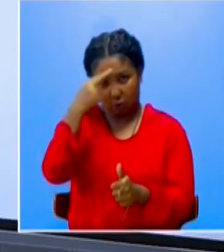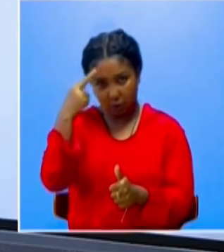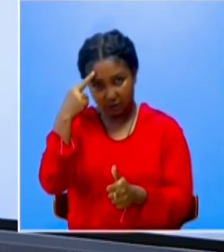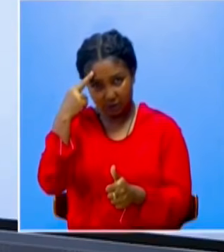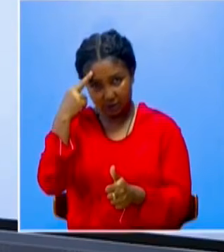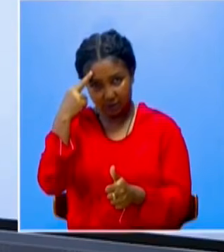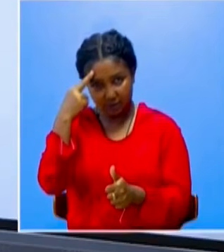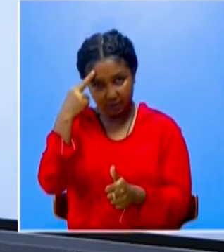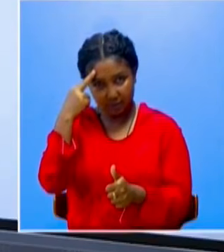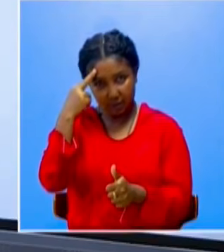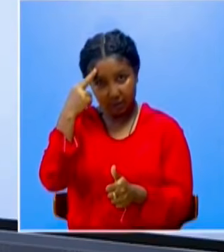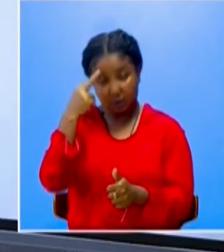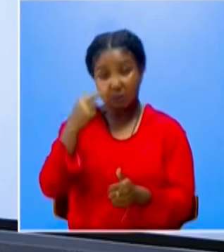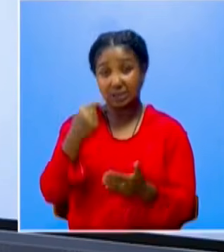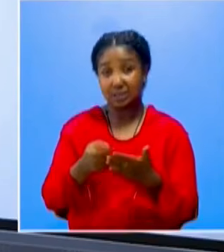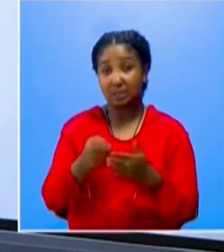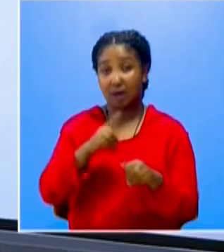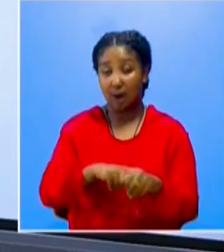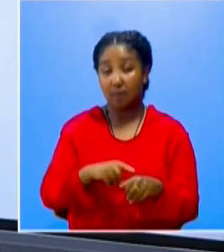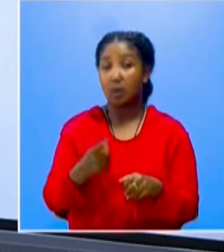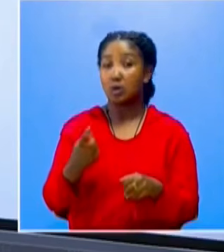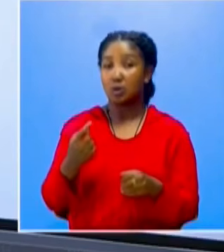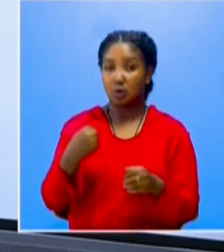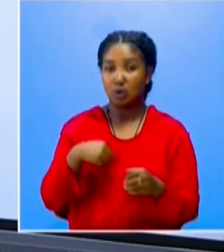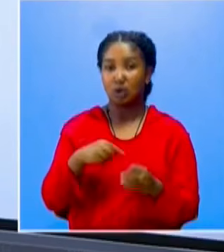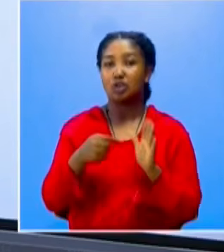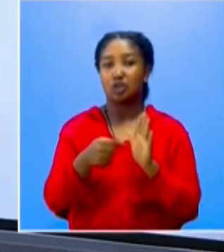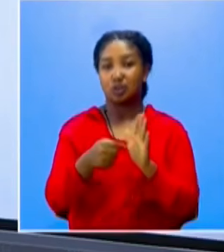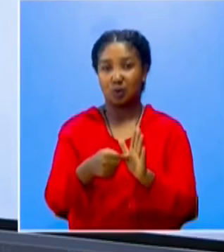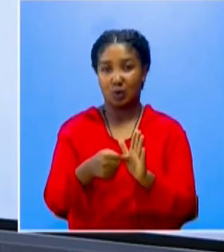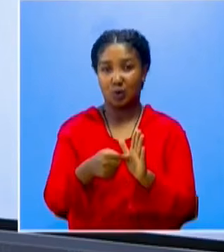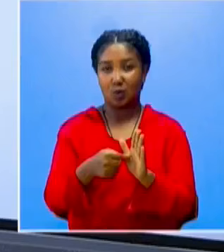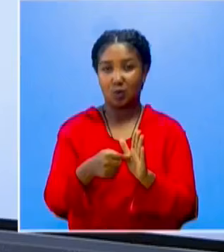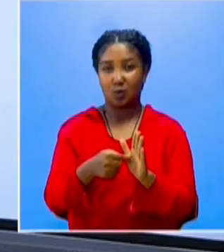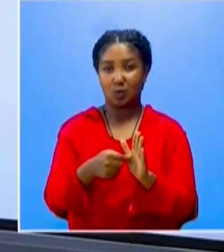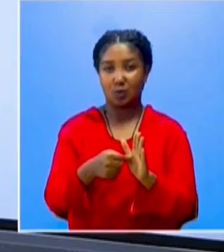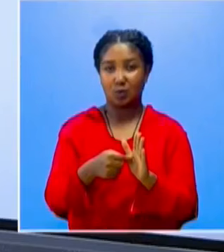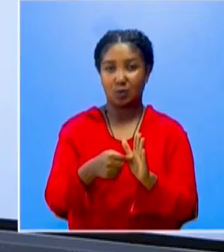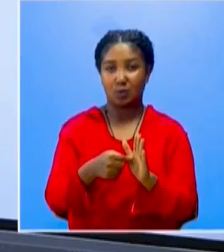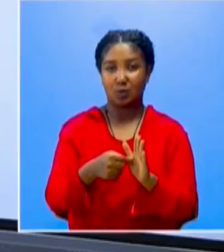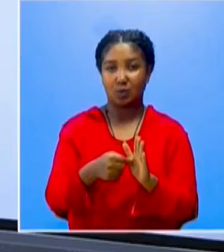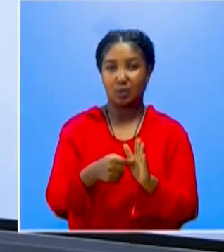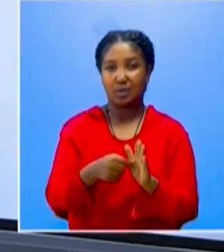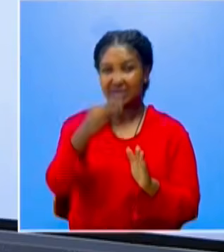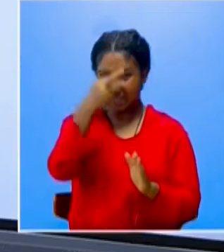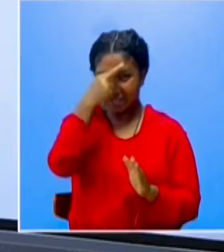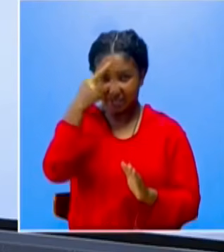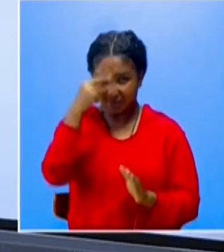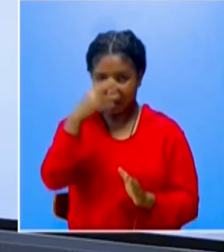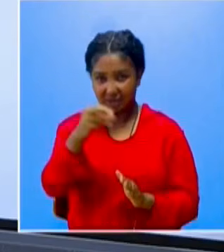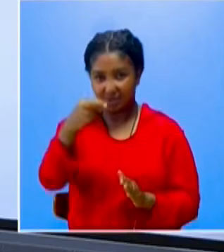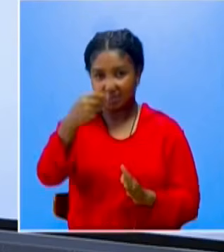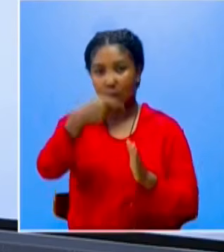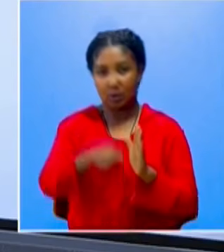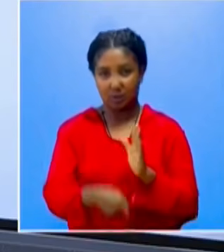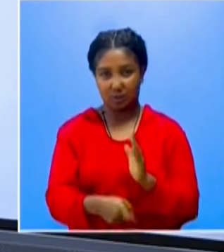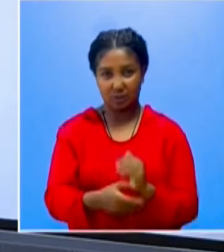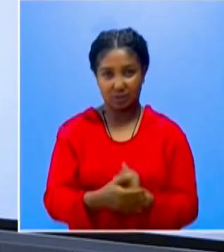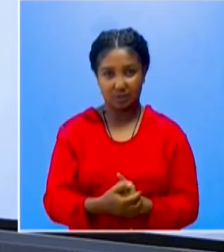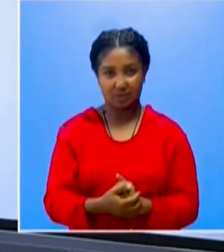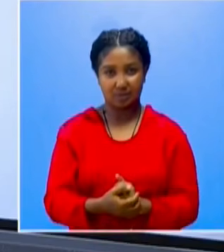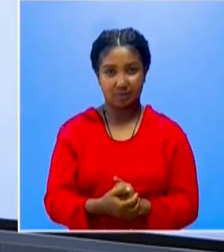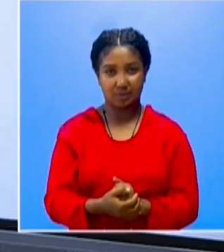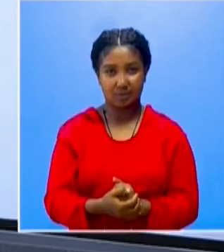All right? Because this time we're going to show what? Yes, the reason and the consequence.